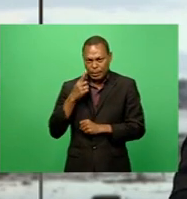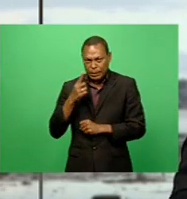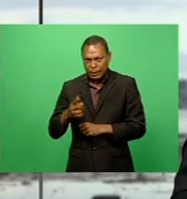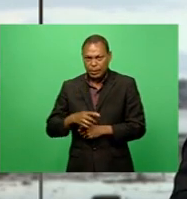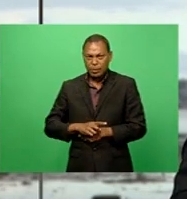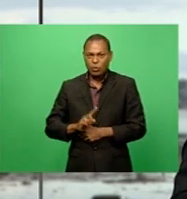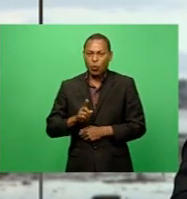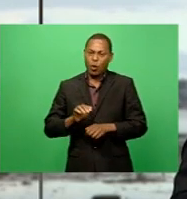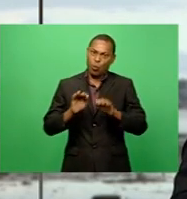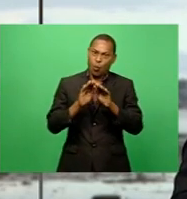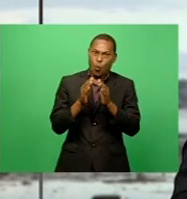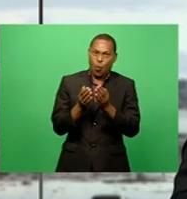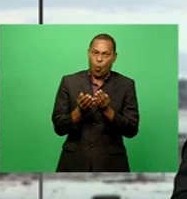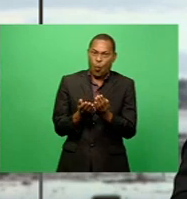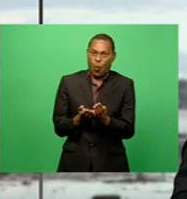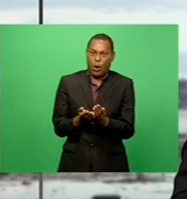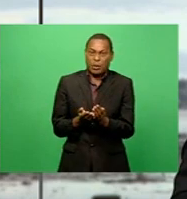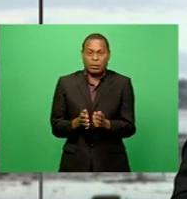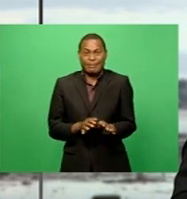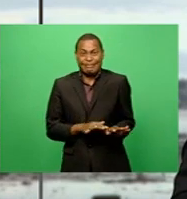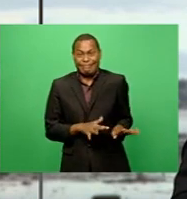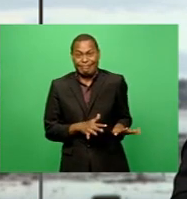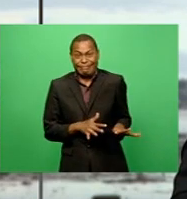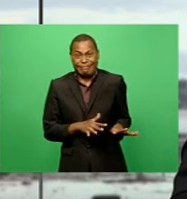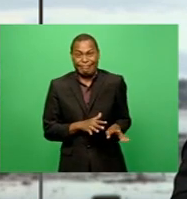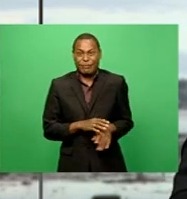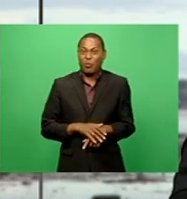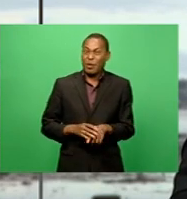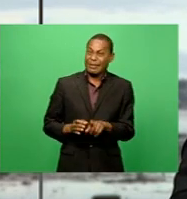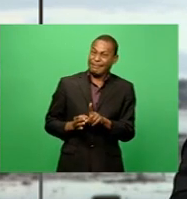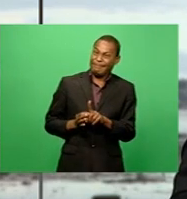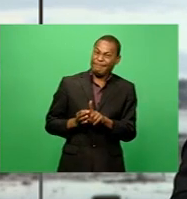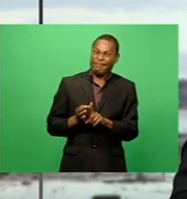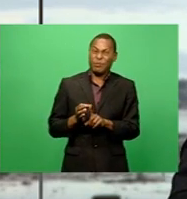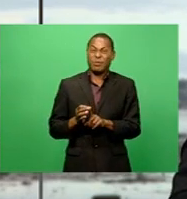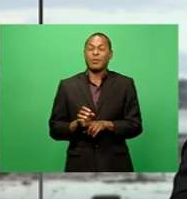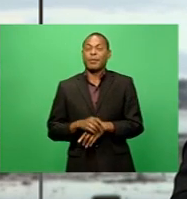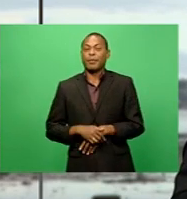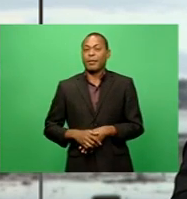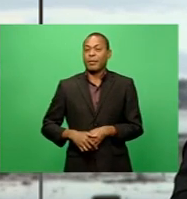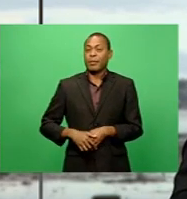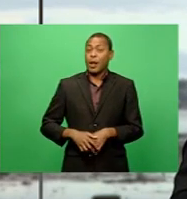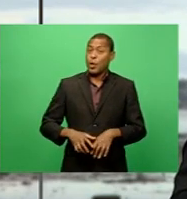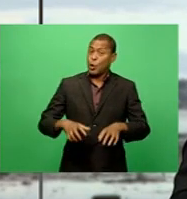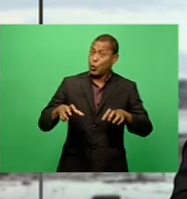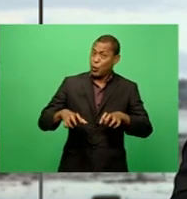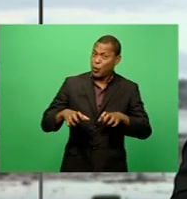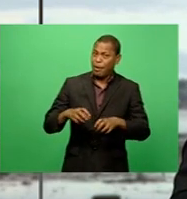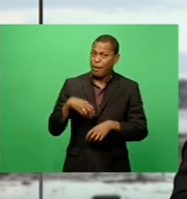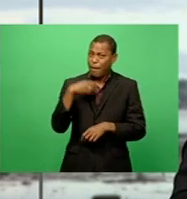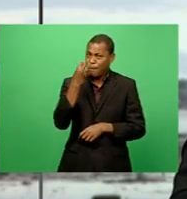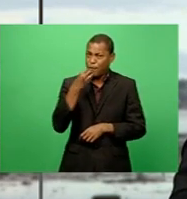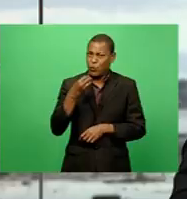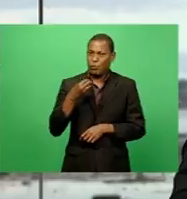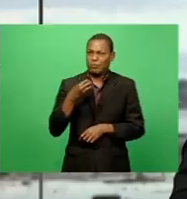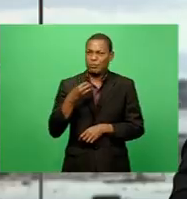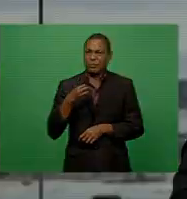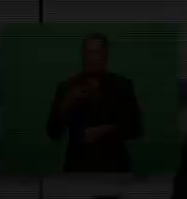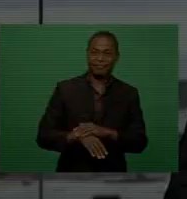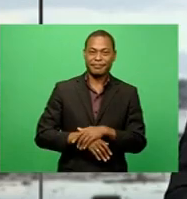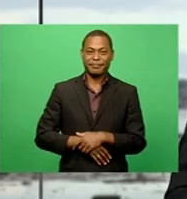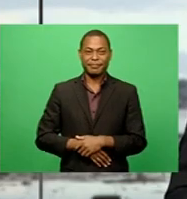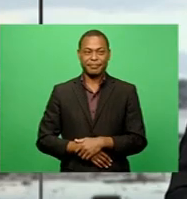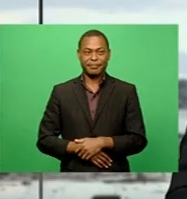panic, causing travel chaos and raising the prospect of UK food shortages days before the Brexit cliff